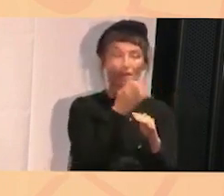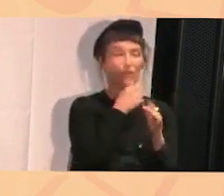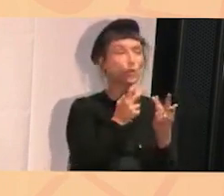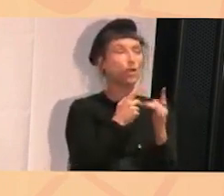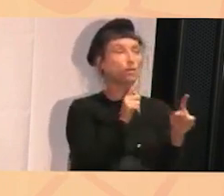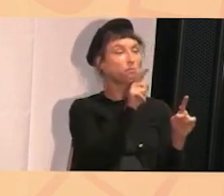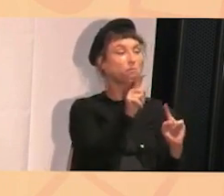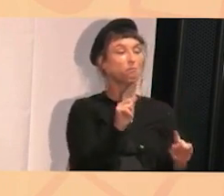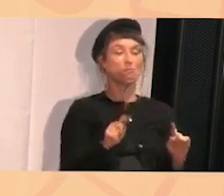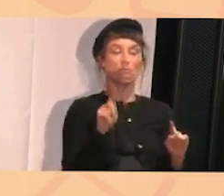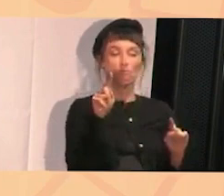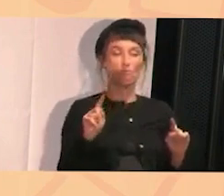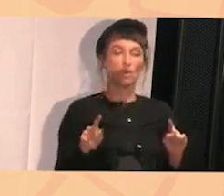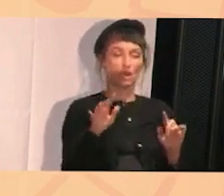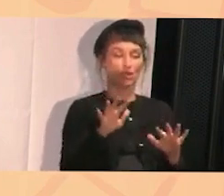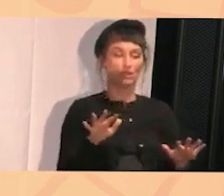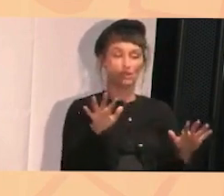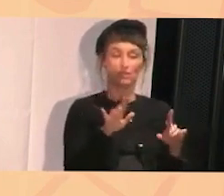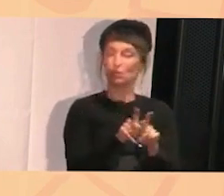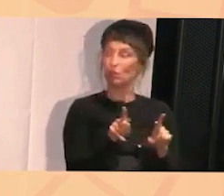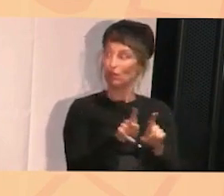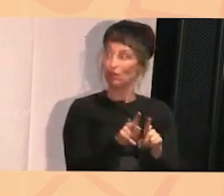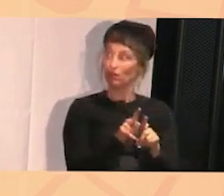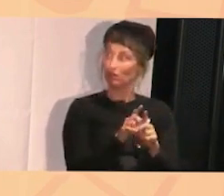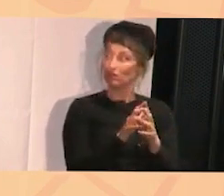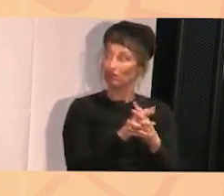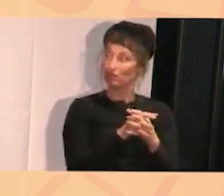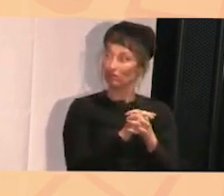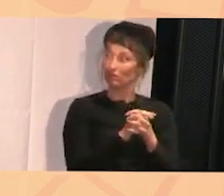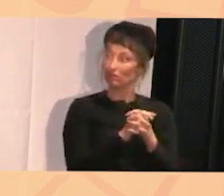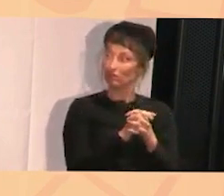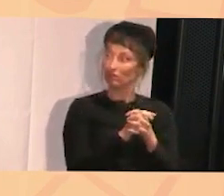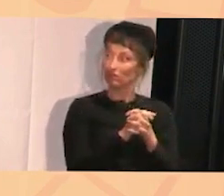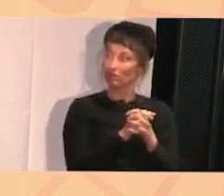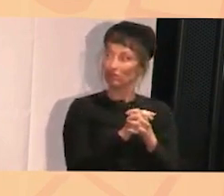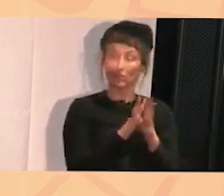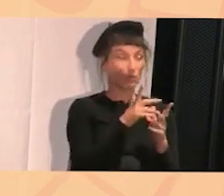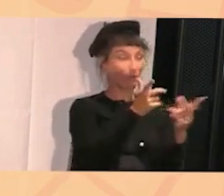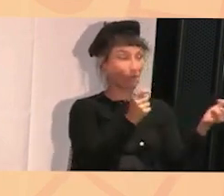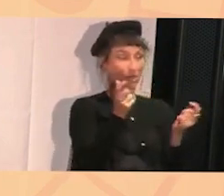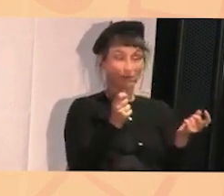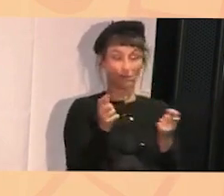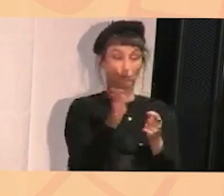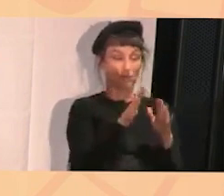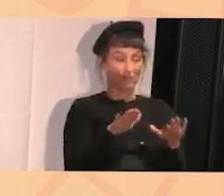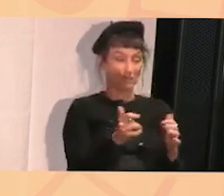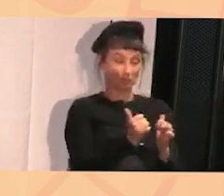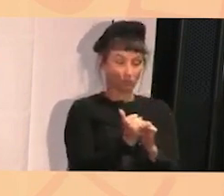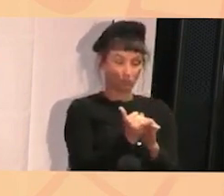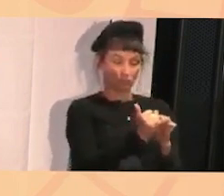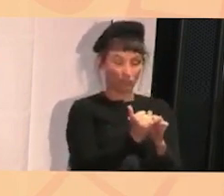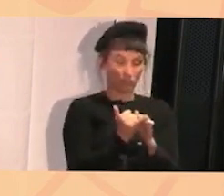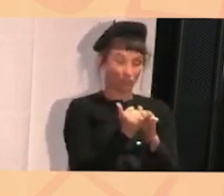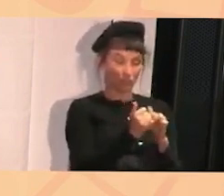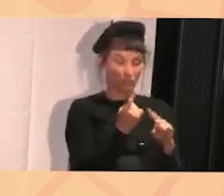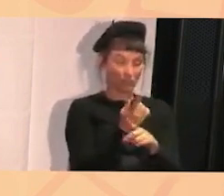there's some Mangala kids there, Jorlin, Nyangamara. We bring them all in and work with those kids, and they talk to them out